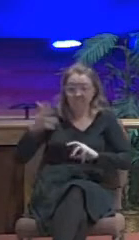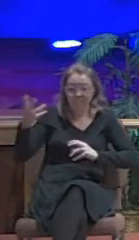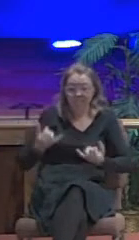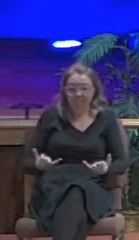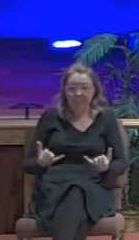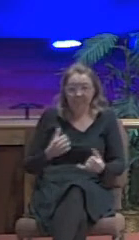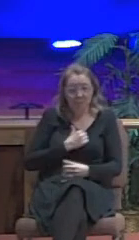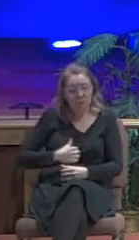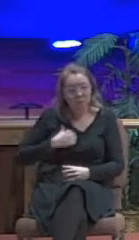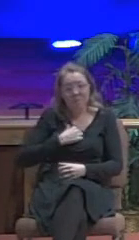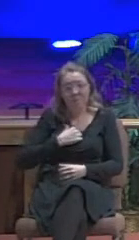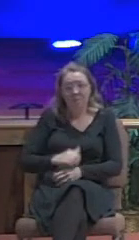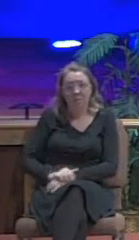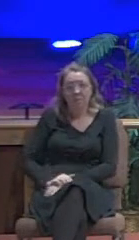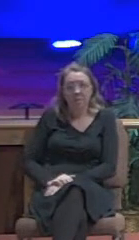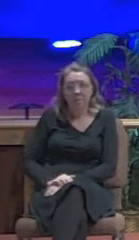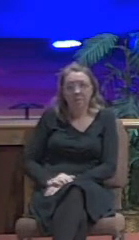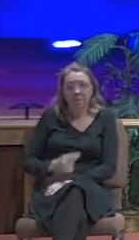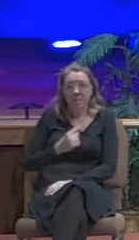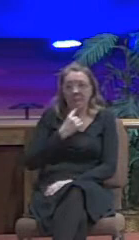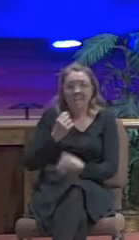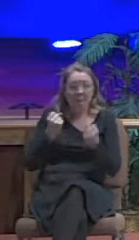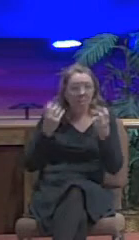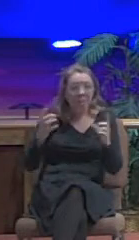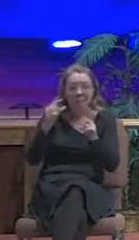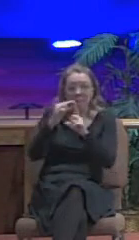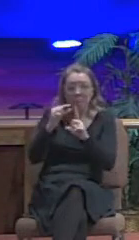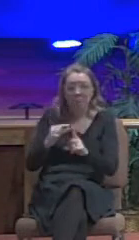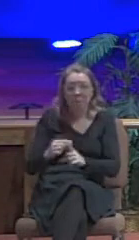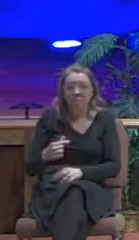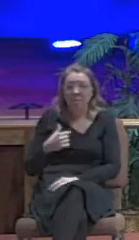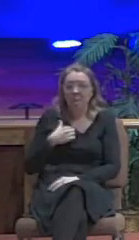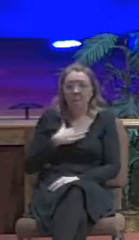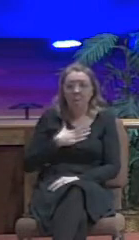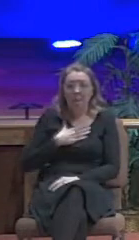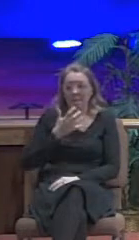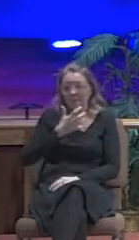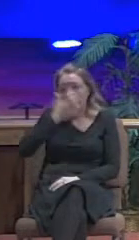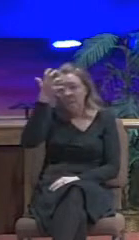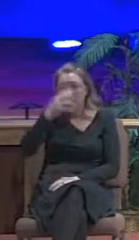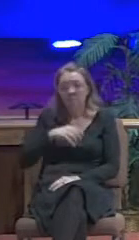I said words I shouldn't have said. I used my anger to discipline you. I'm sorry.